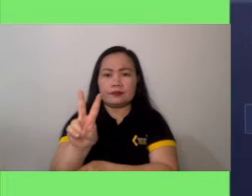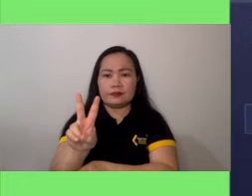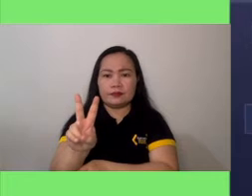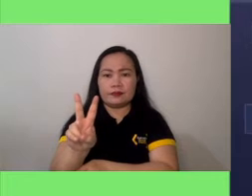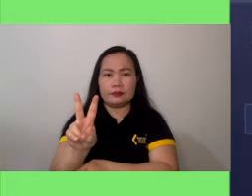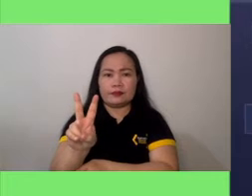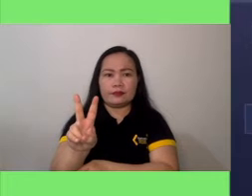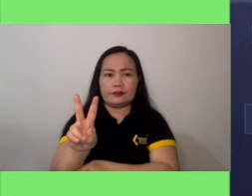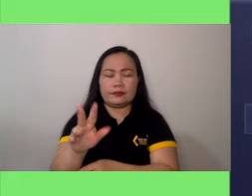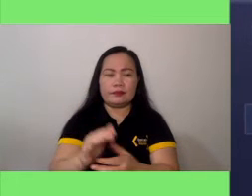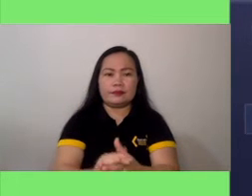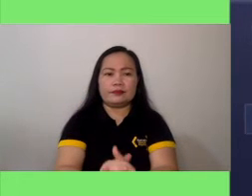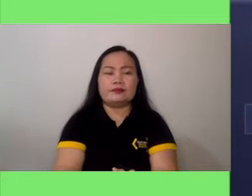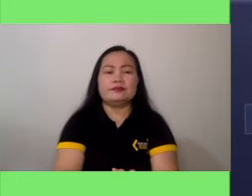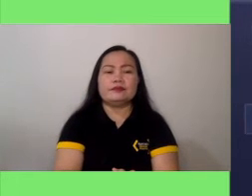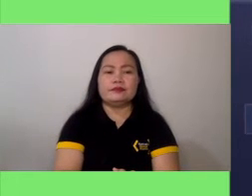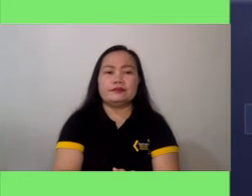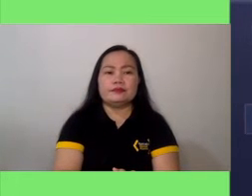72.